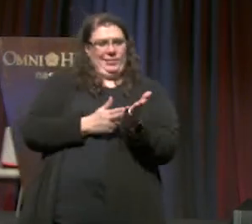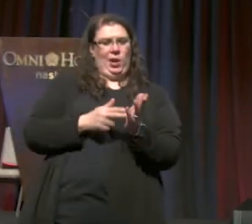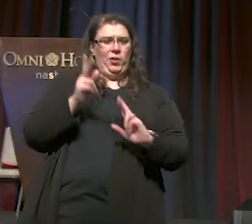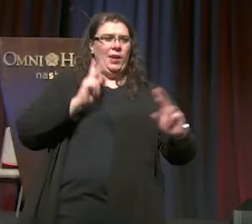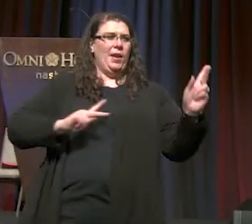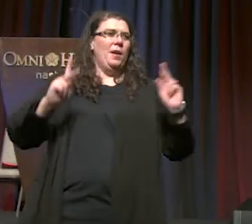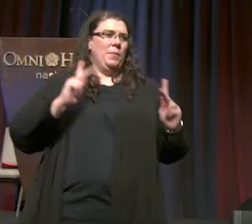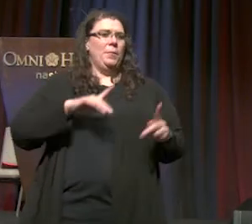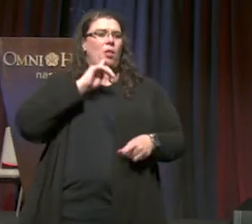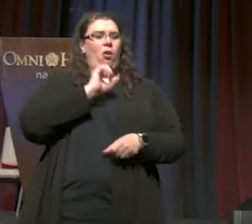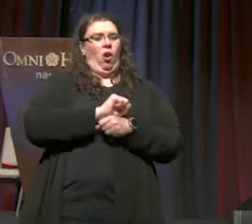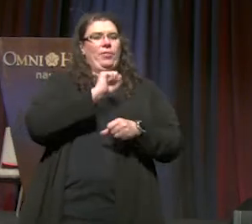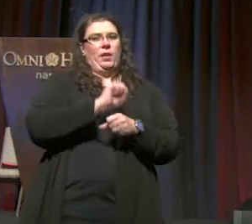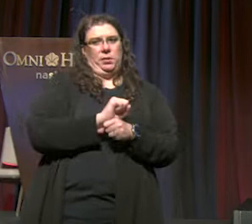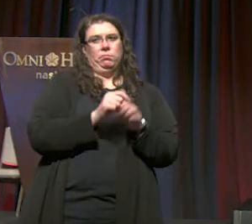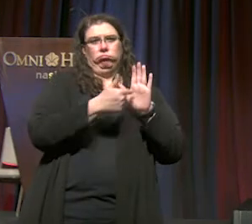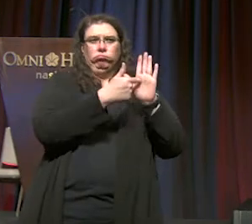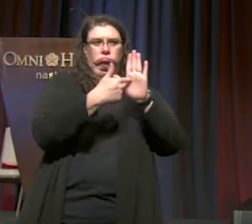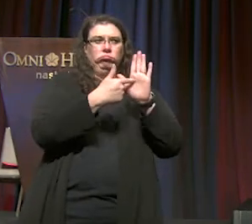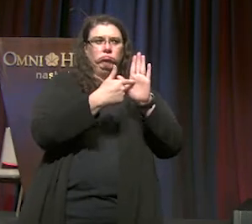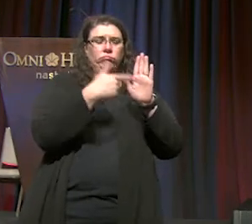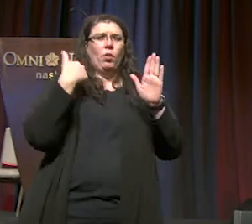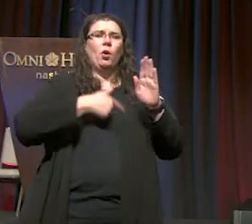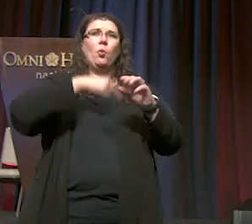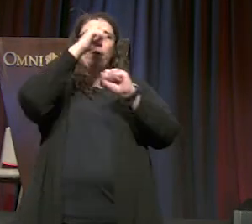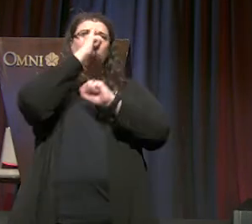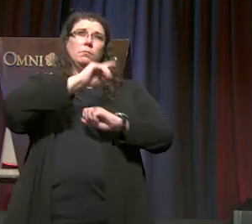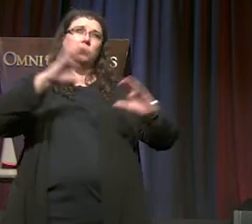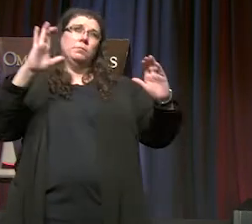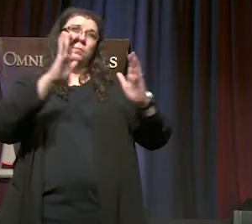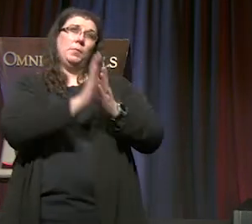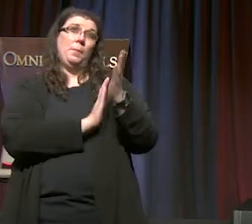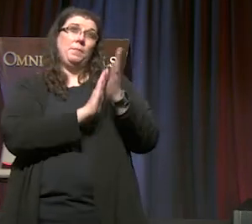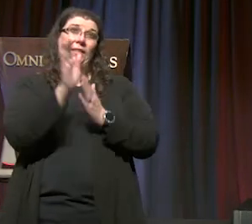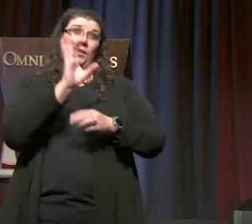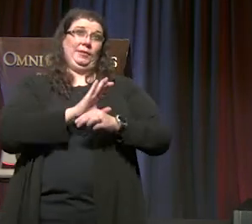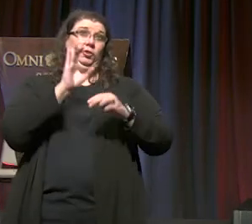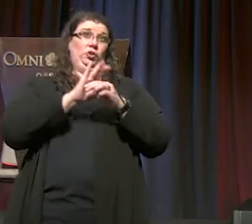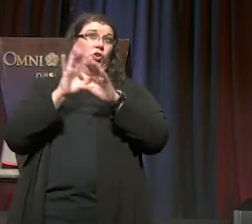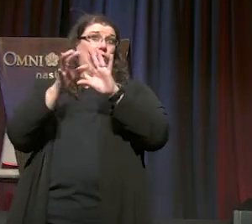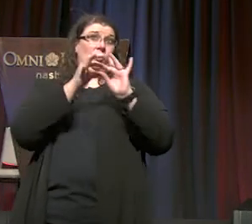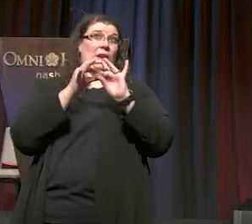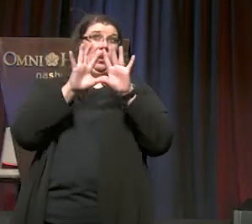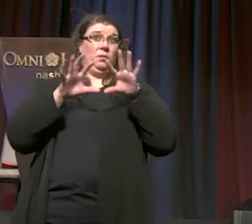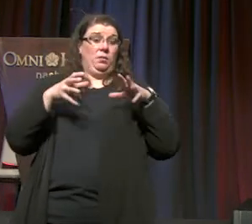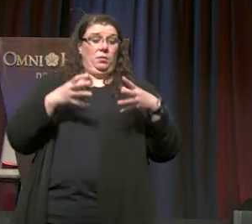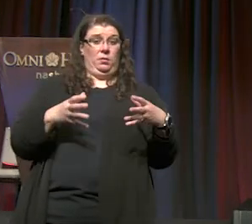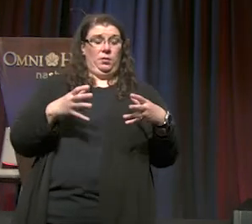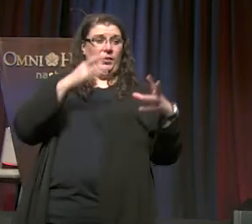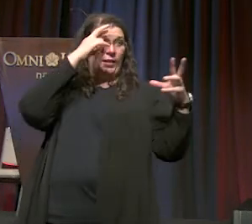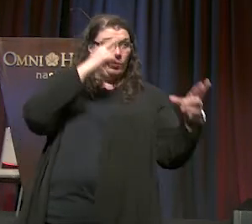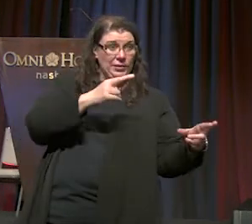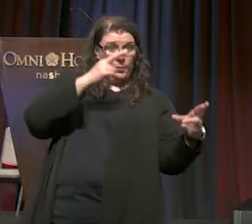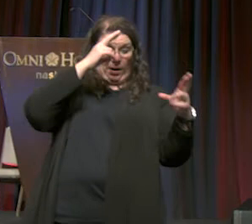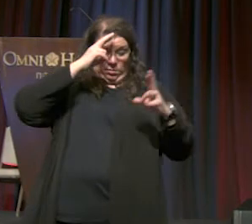upheld. We envision a United Methodist Church that respects and